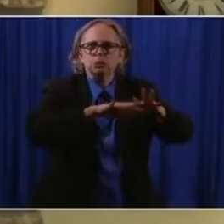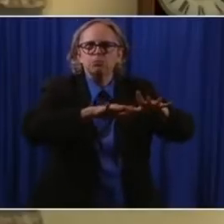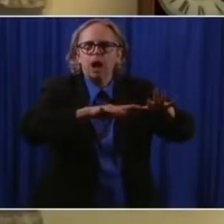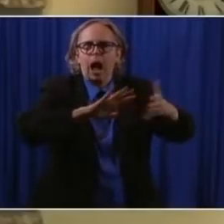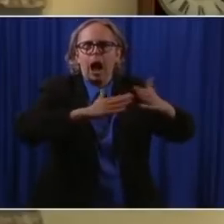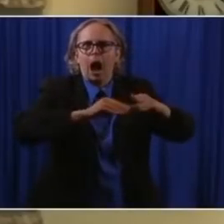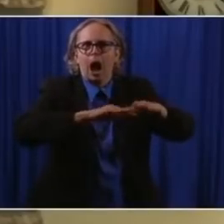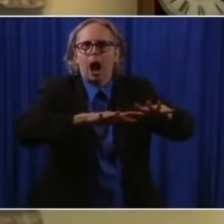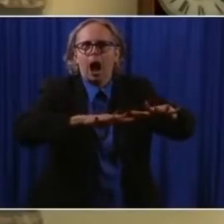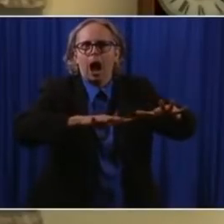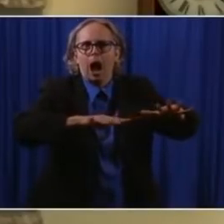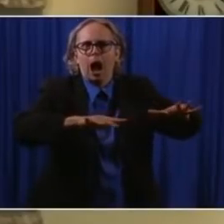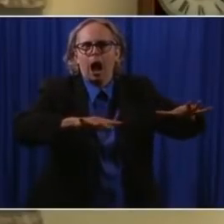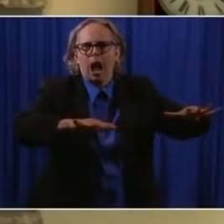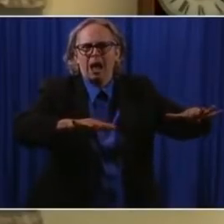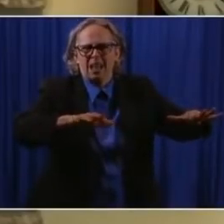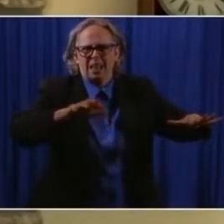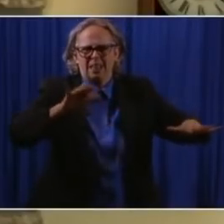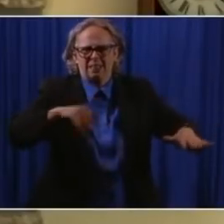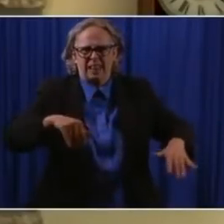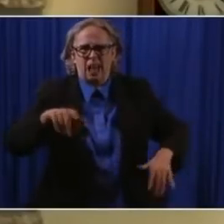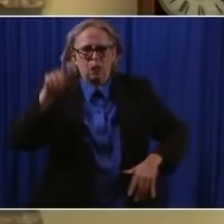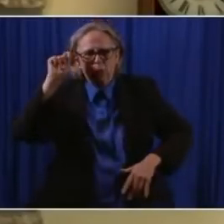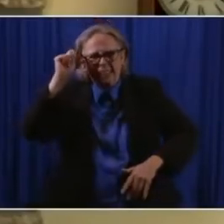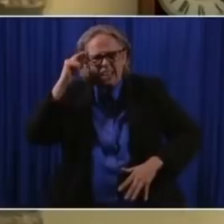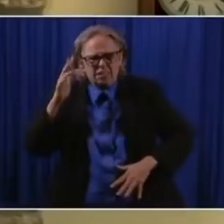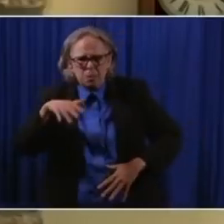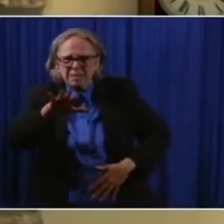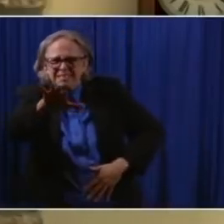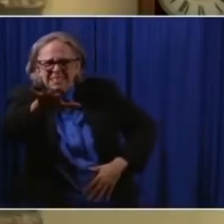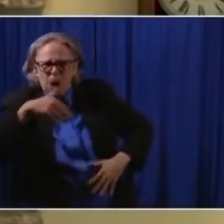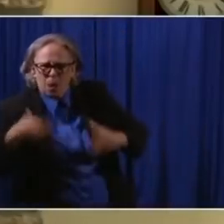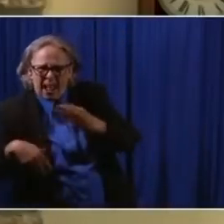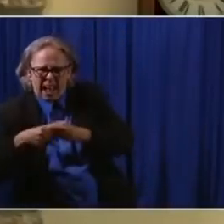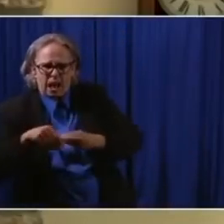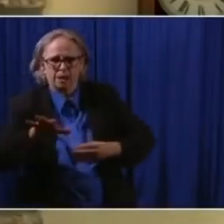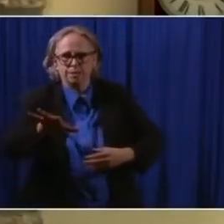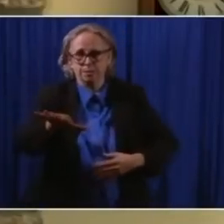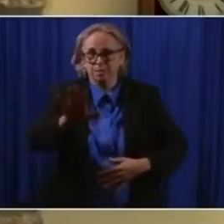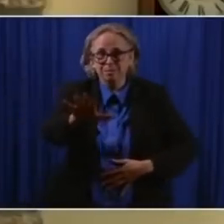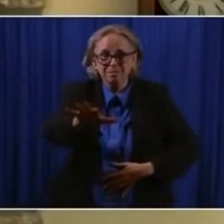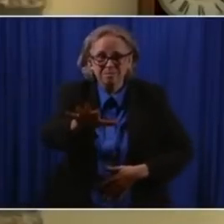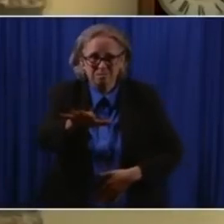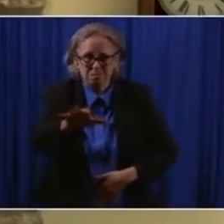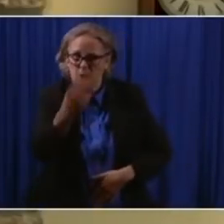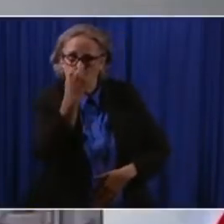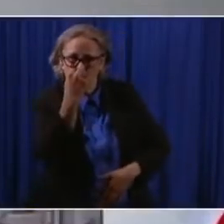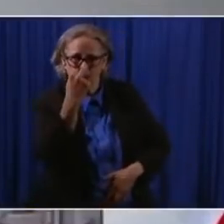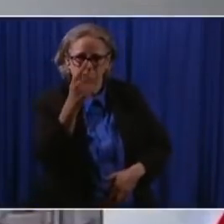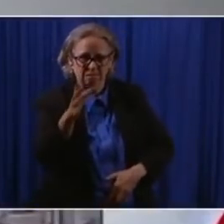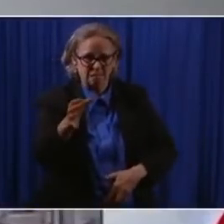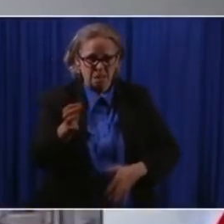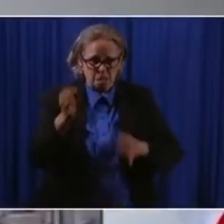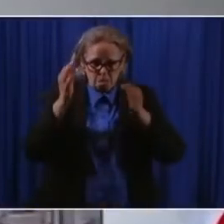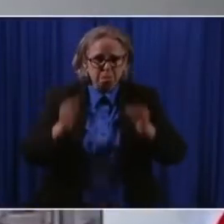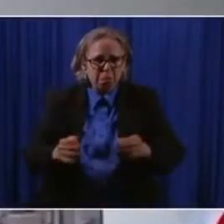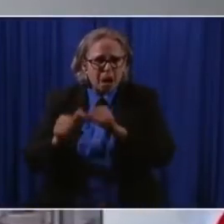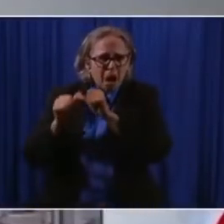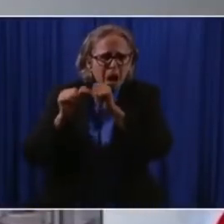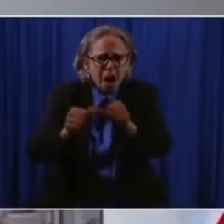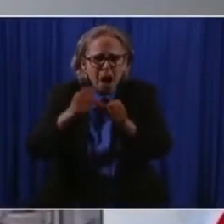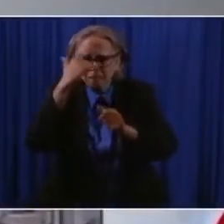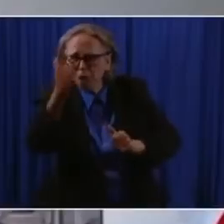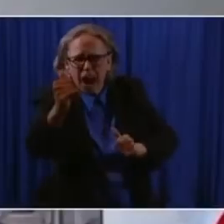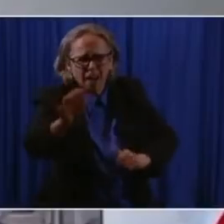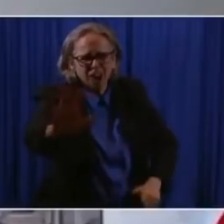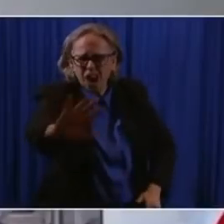Yeah. Governor, I'd like to add to that. Look, we're going to learn, and we talked with the Ohio High School Athletic Association